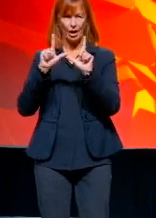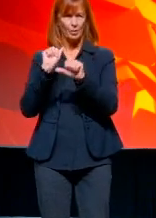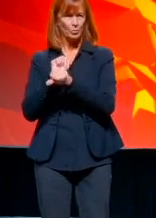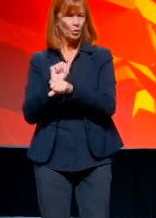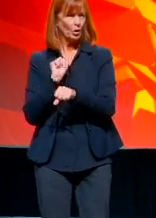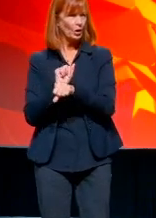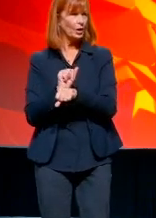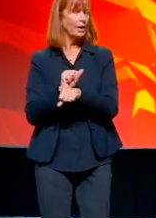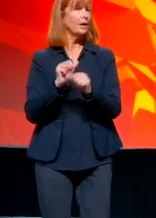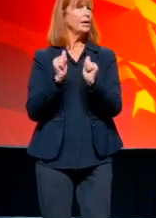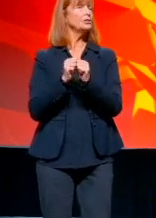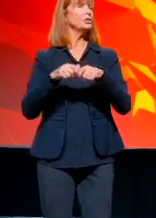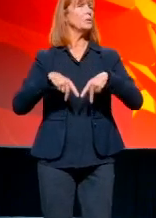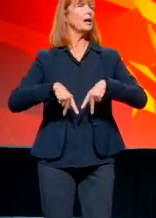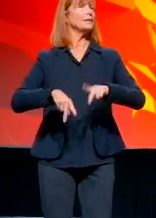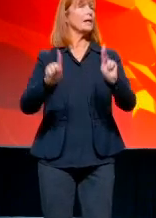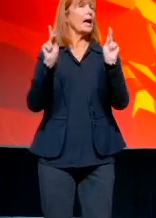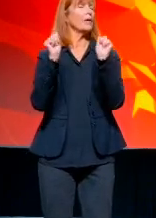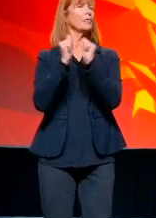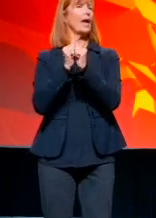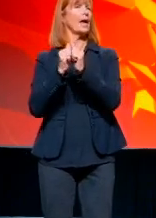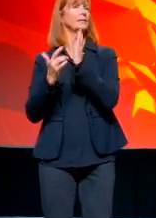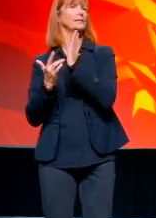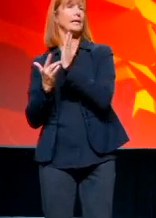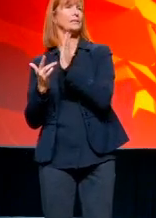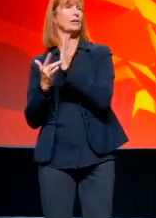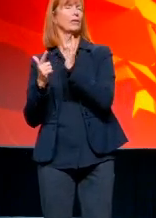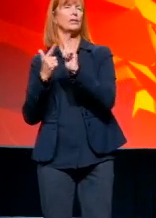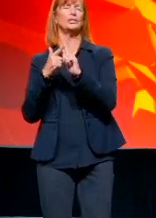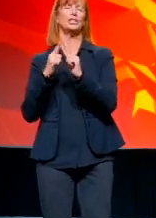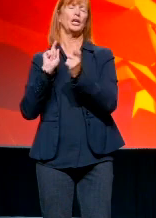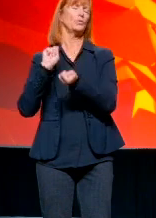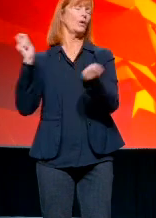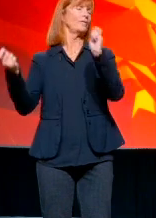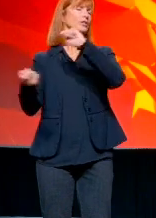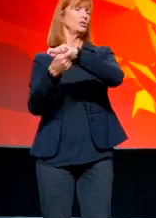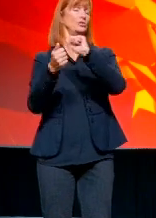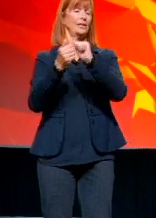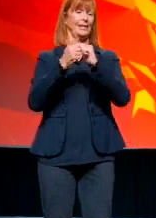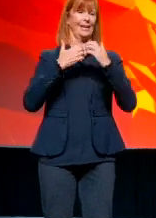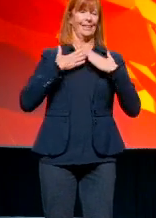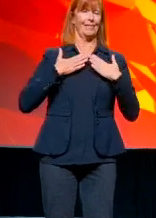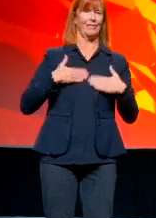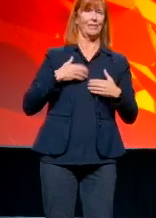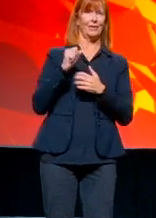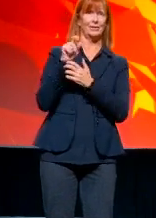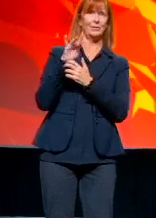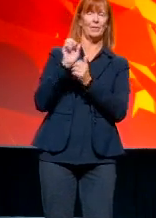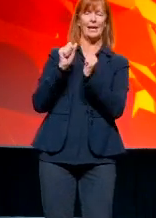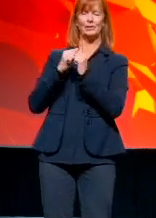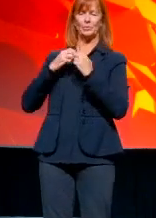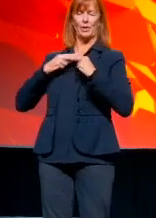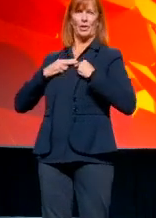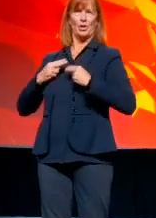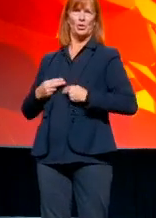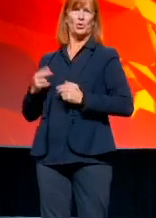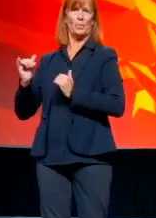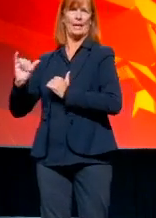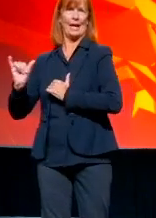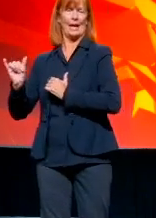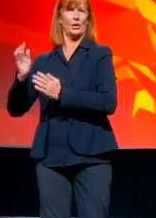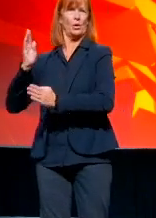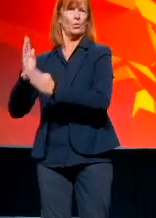to enable a similar technological revolutions in the physical space, and now with humanoid robots and general purpose robot models